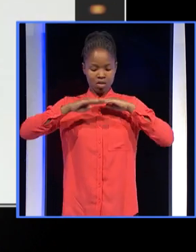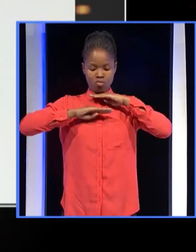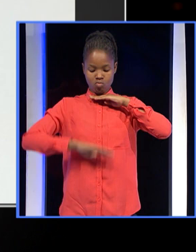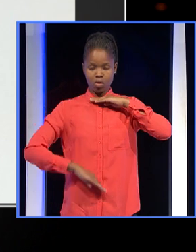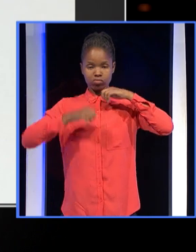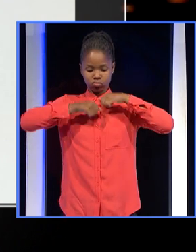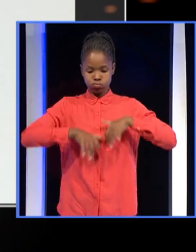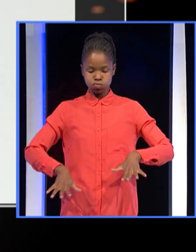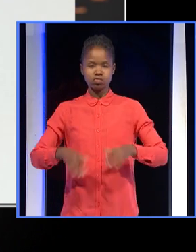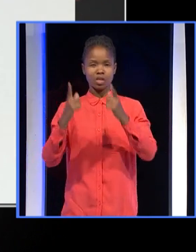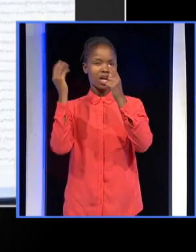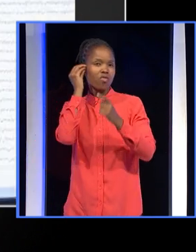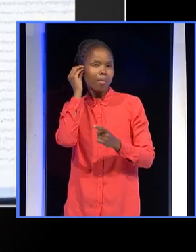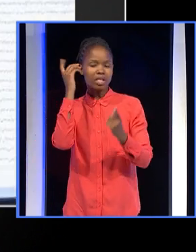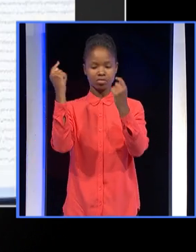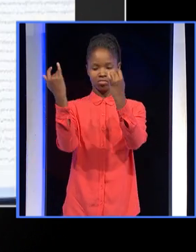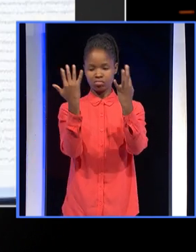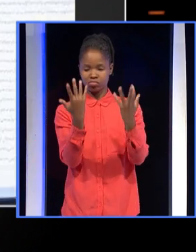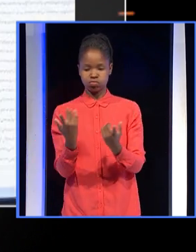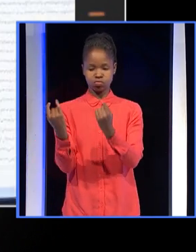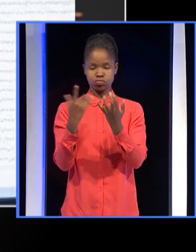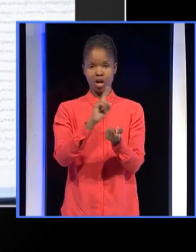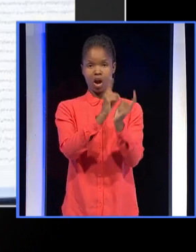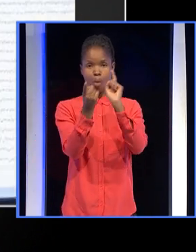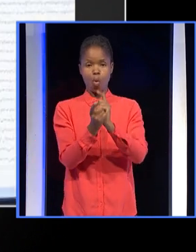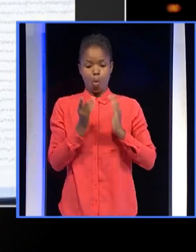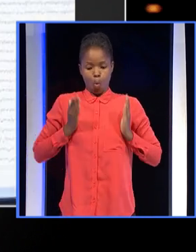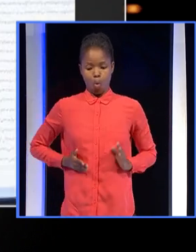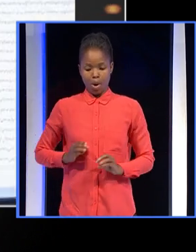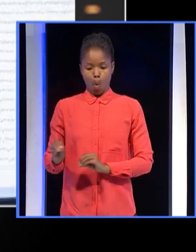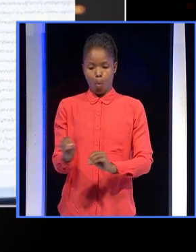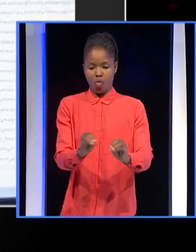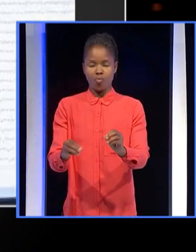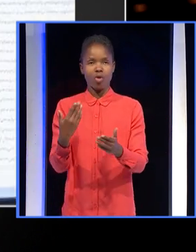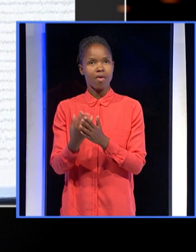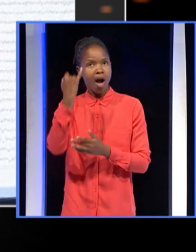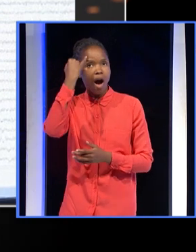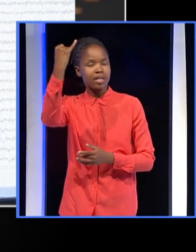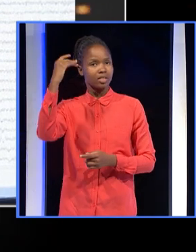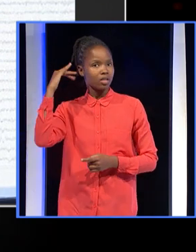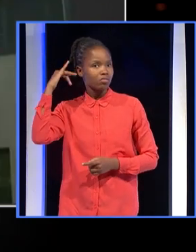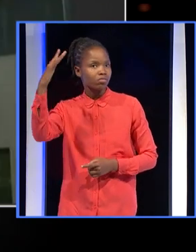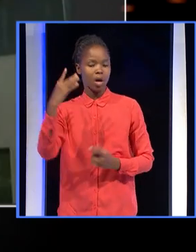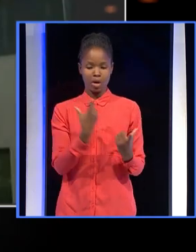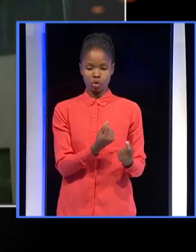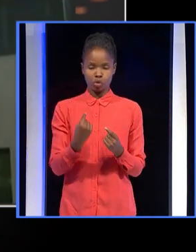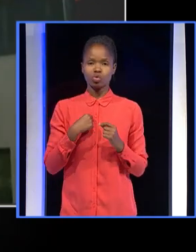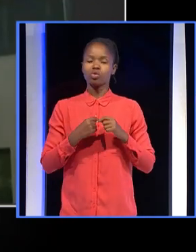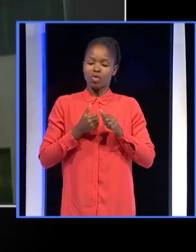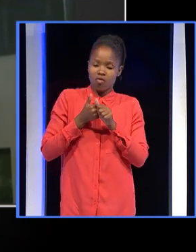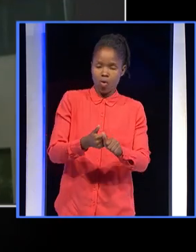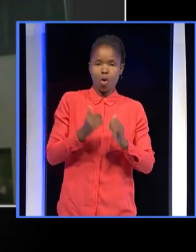decoding algorithm. The system translated the brain signals into the movements that the patient thought about and sent his commands to the